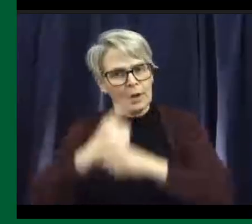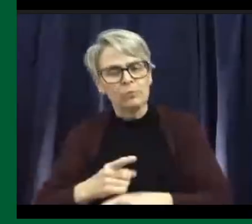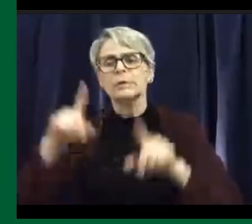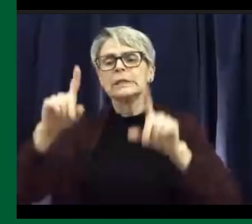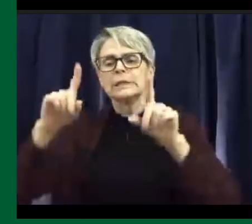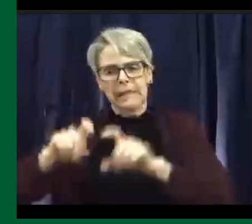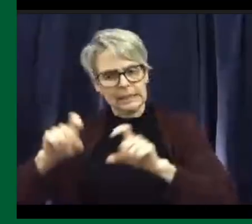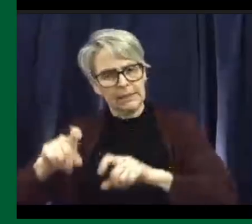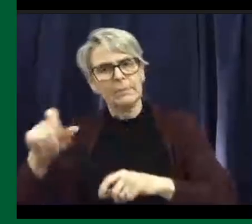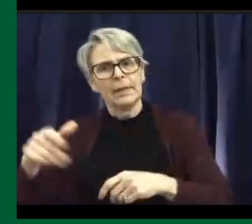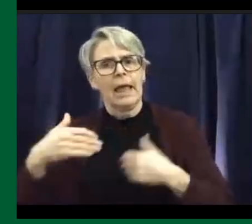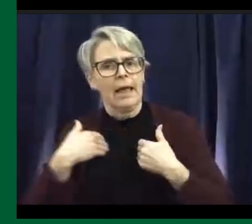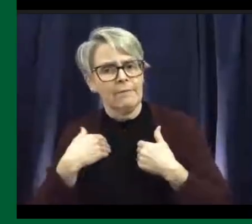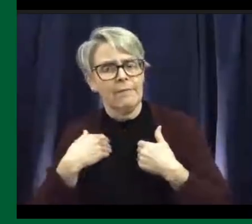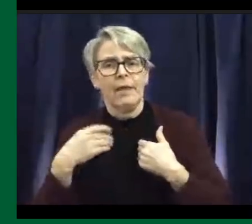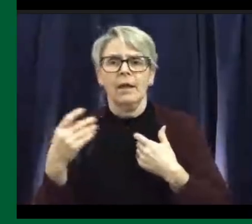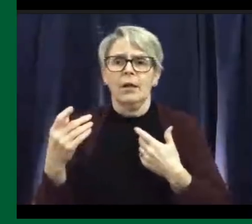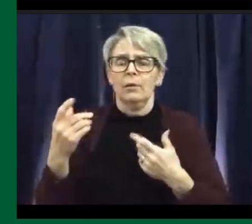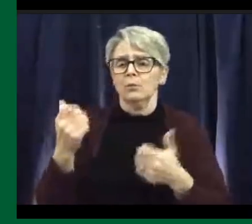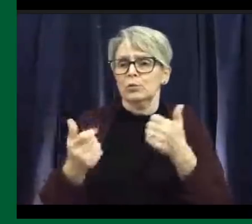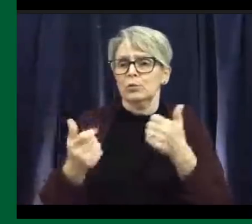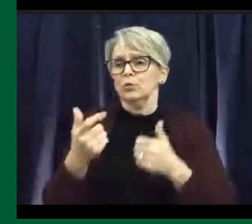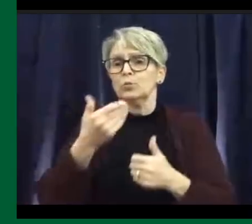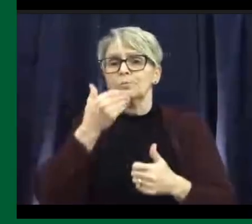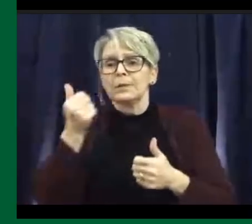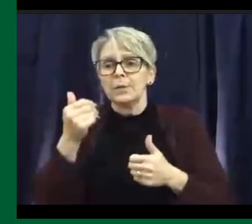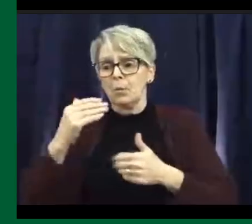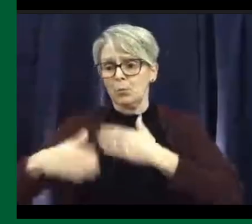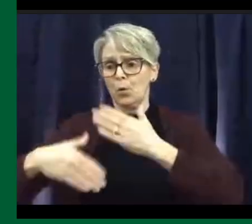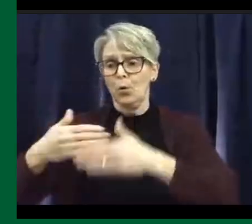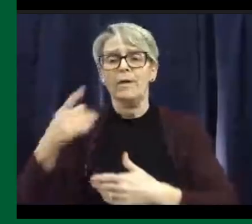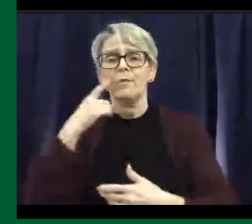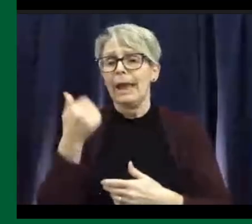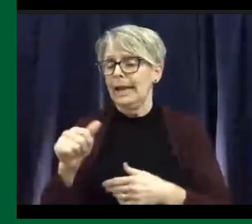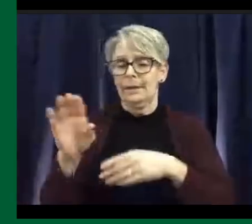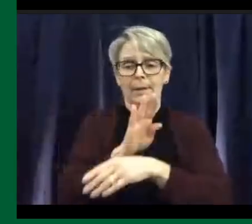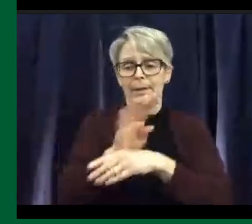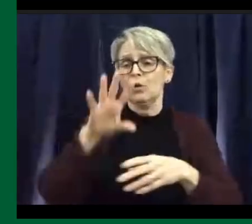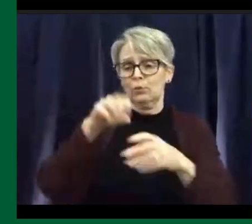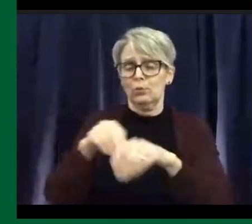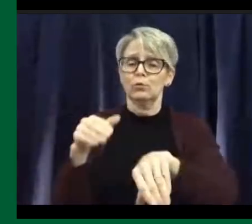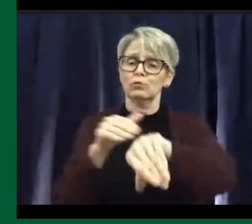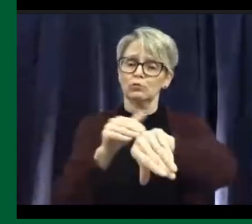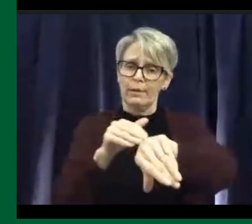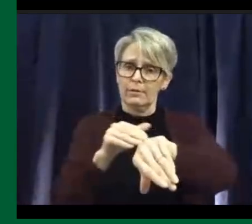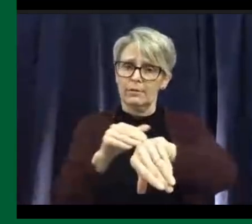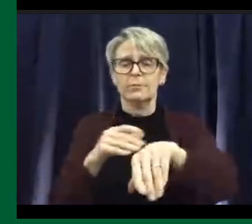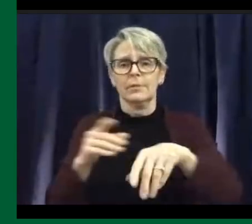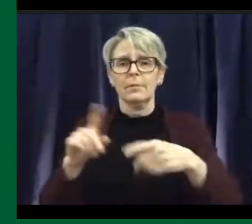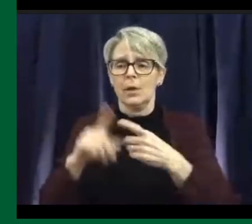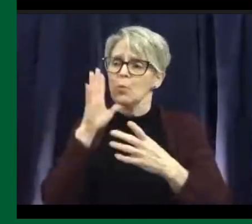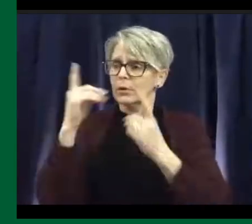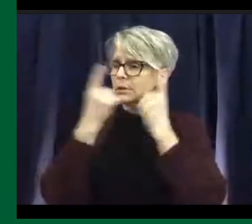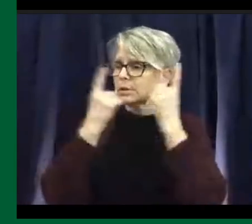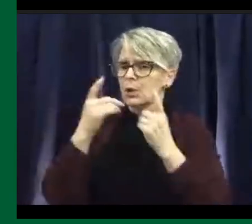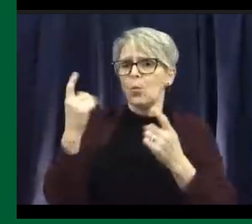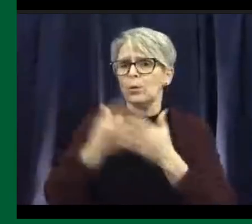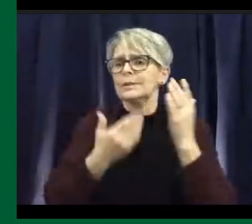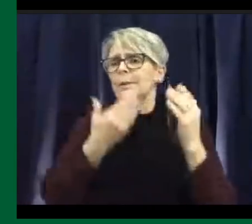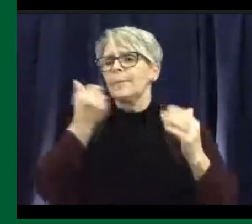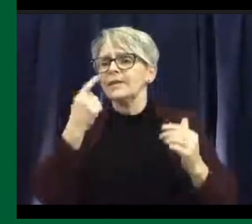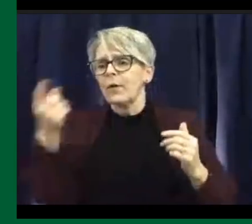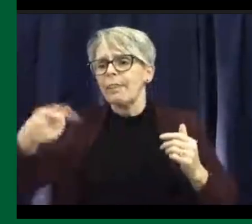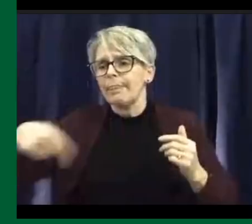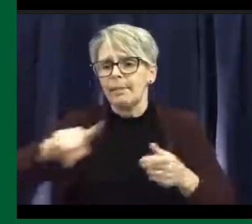whatever is more feasible for any industry, including trucking, will be an important consideration. We'll take another question on the